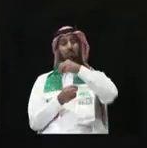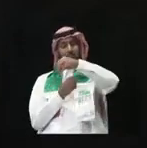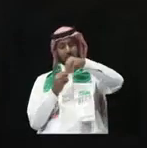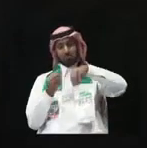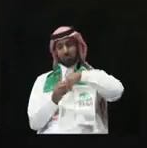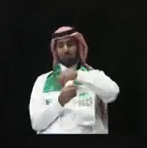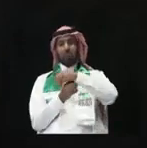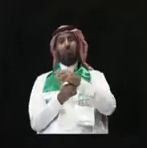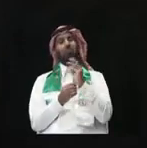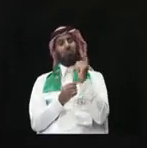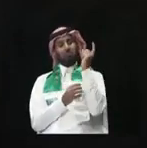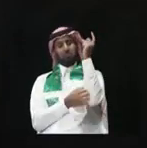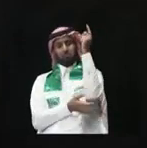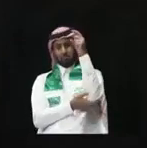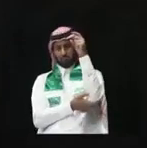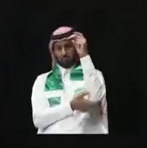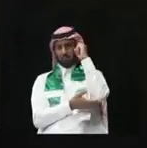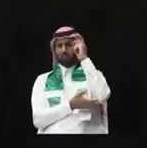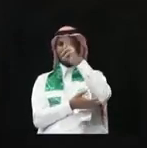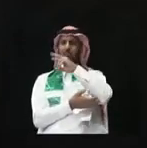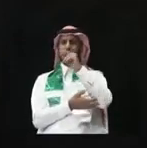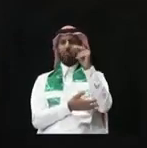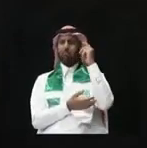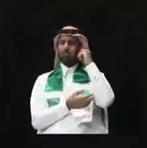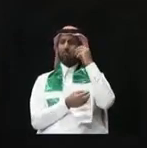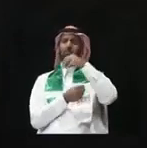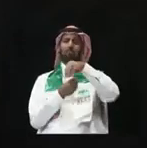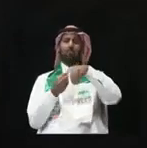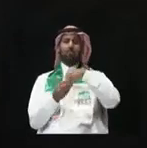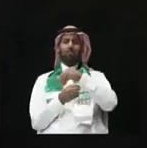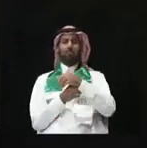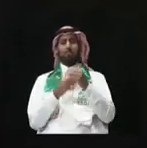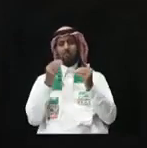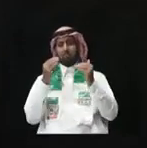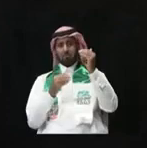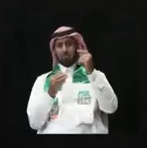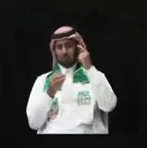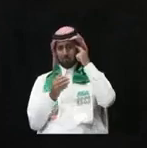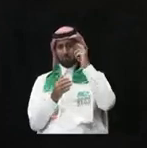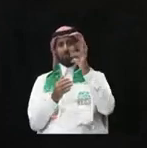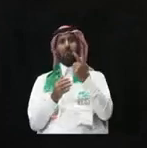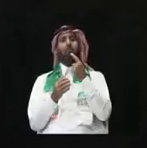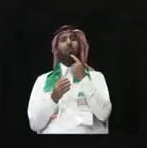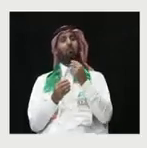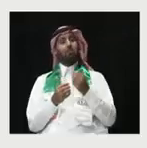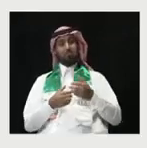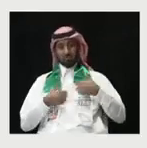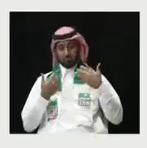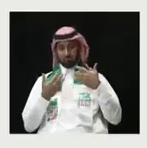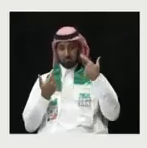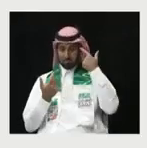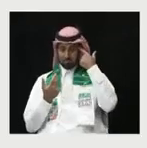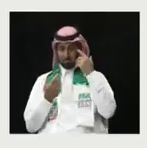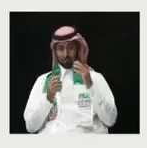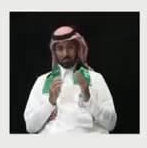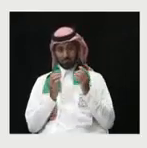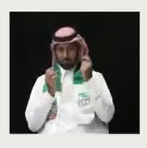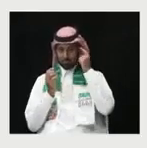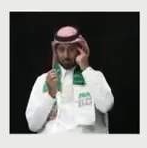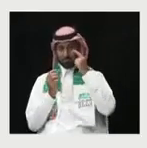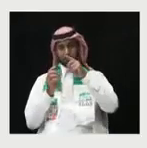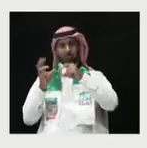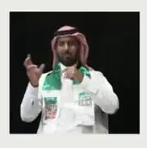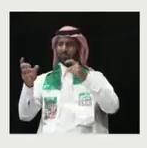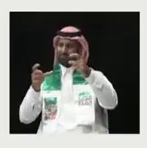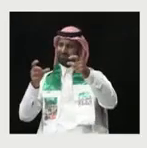site based on the idea of the status. 2. Encourage investment from the other